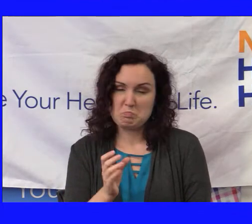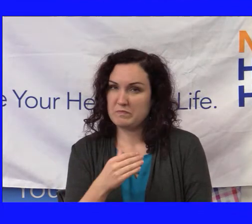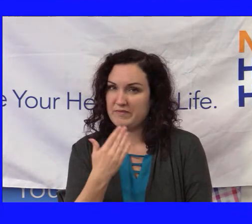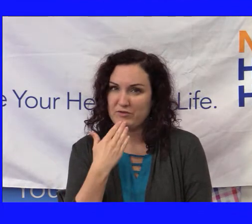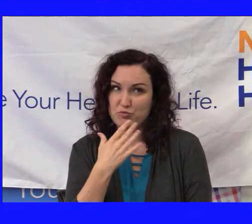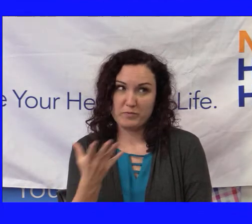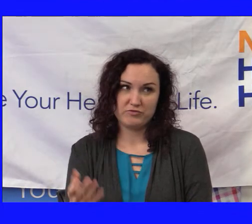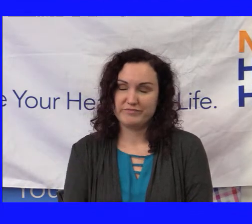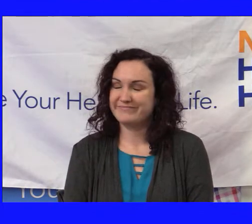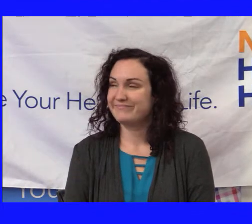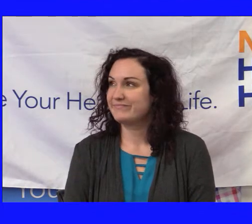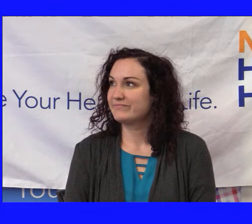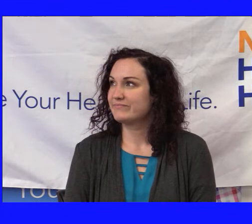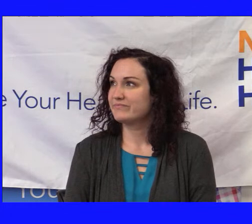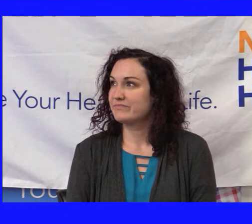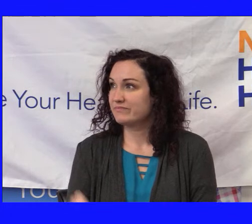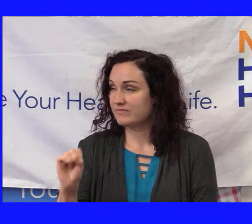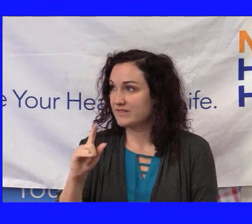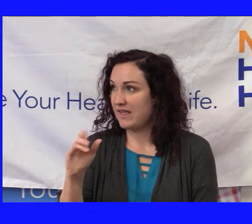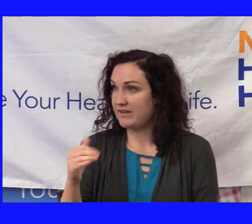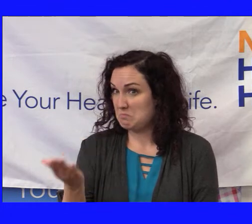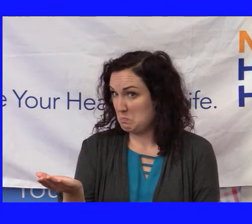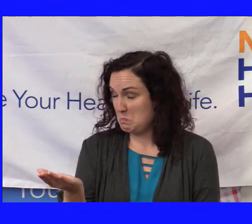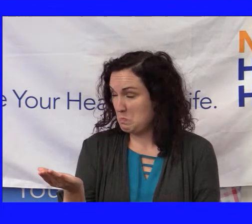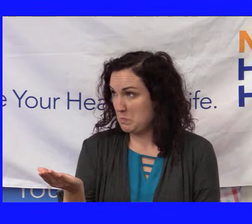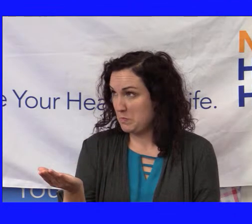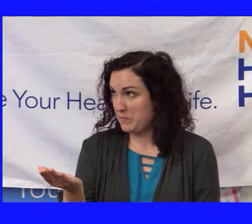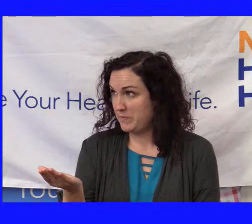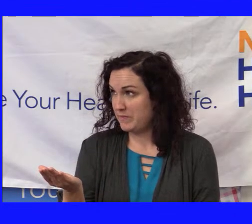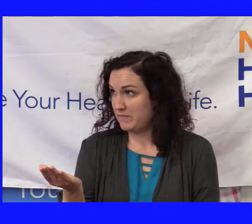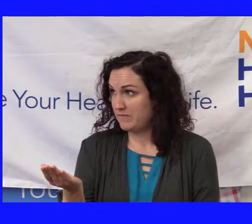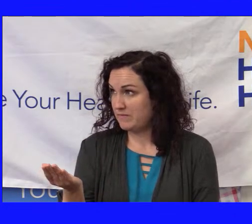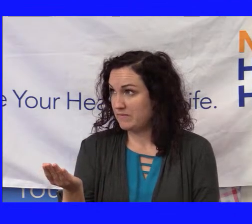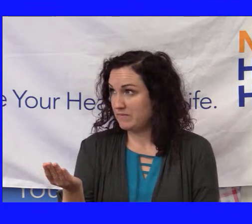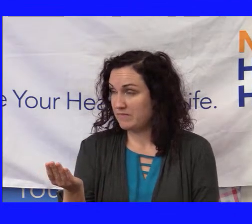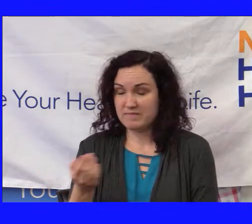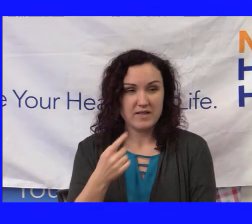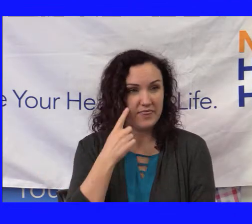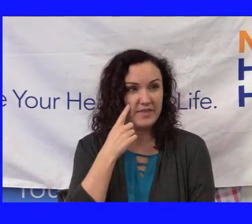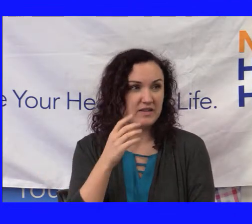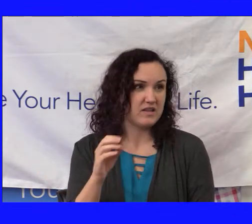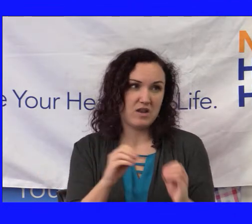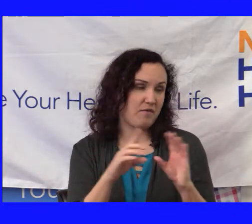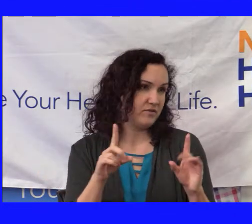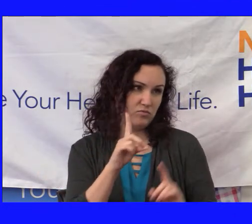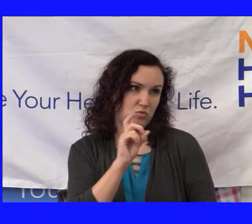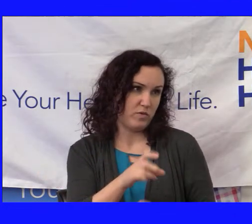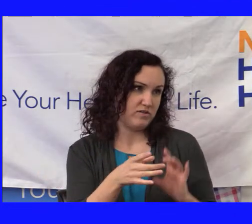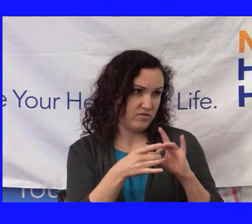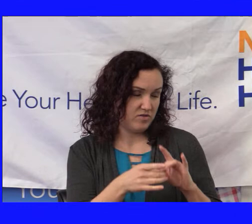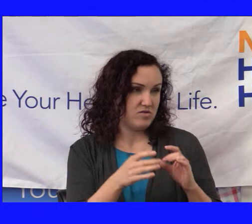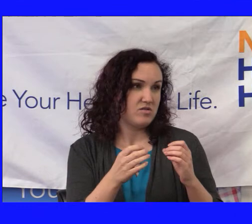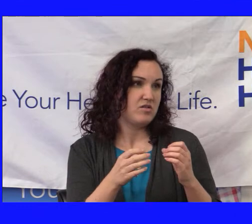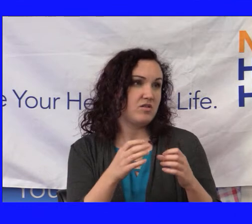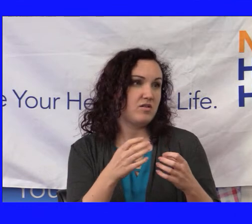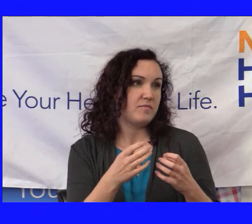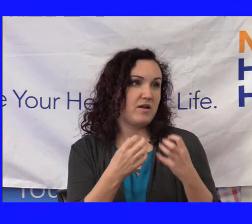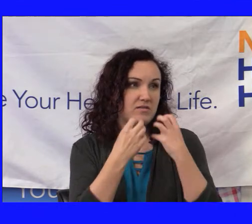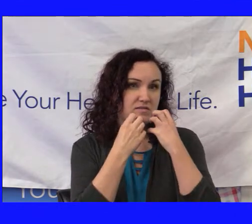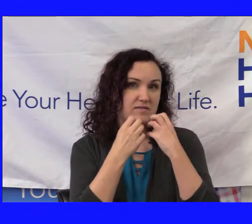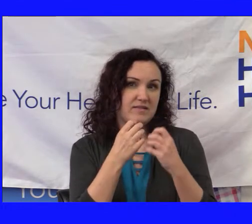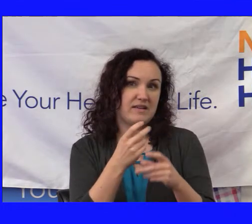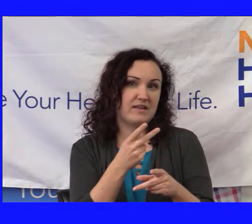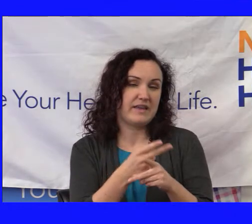Christine. Sally, any question? I think just the obvious question about Carefree Improvement.